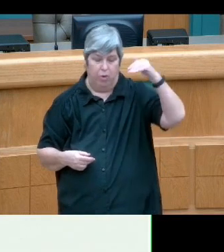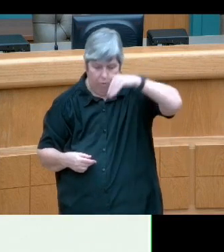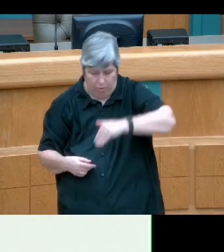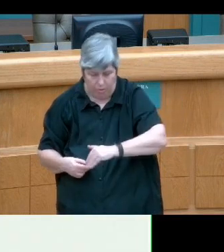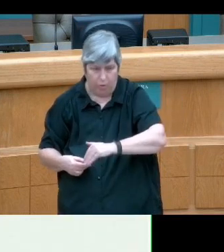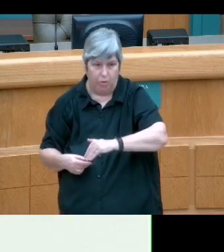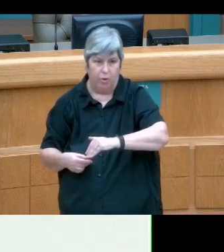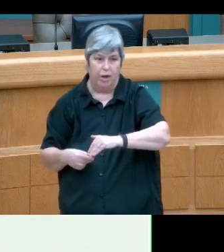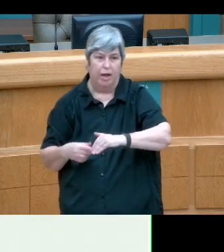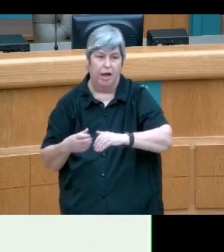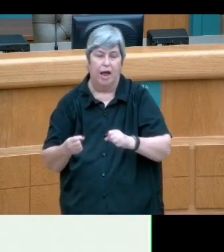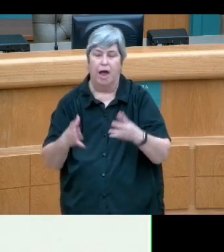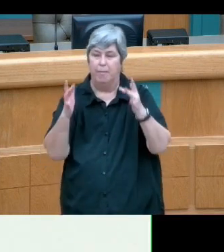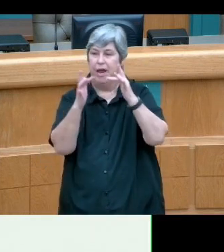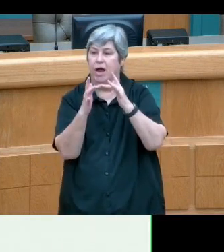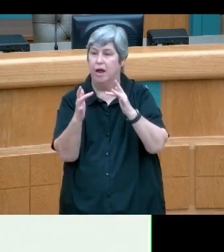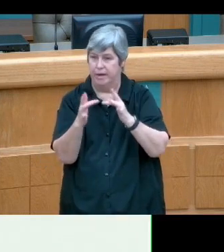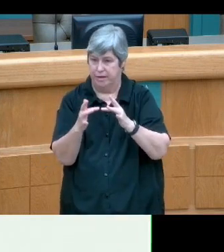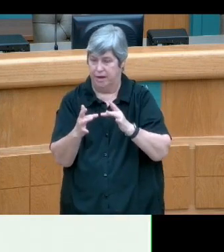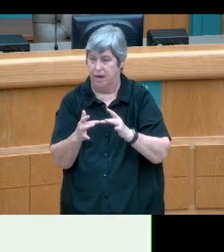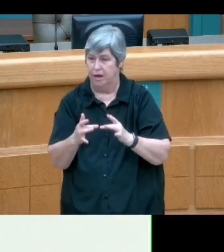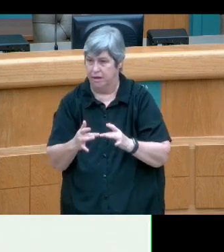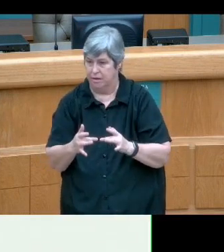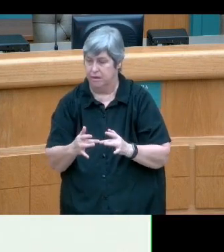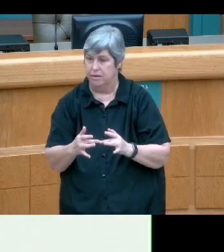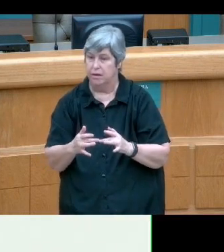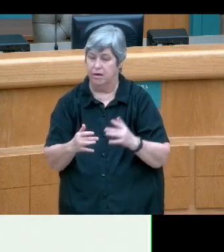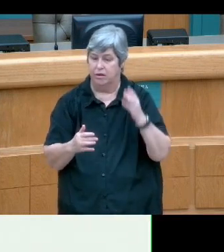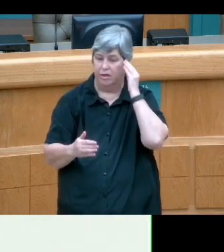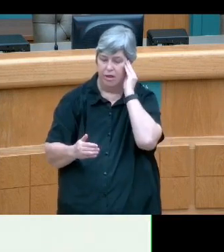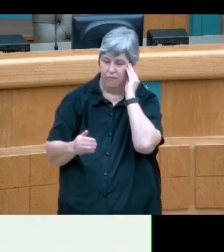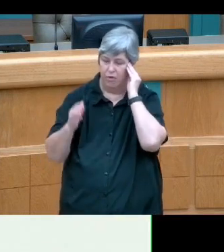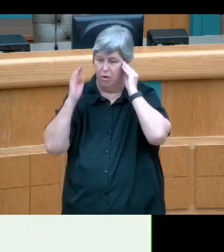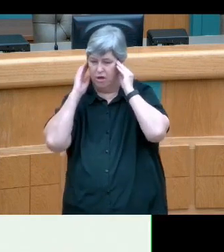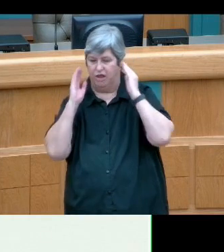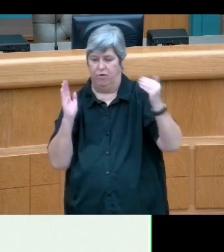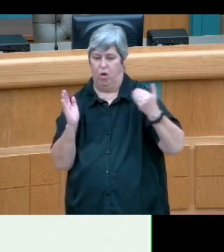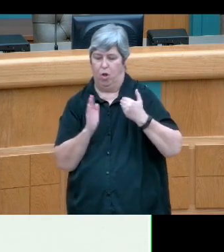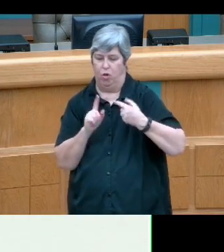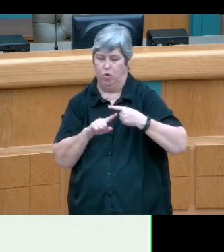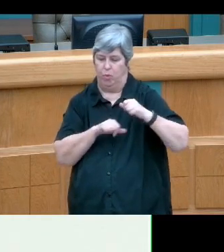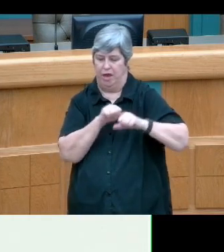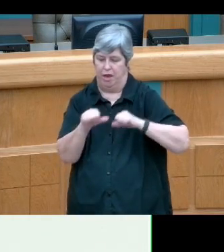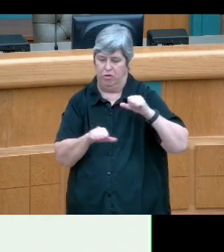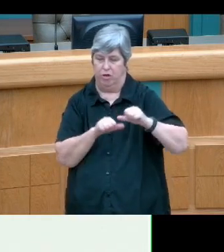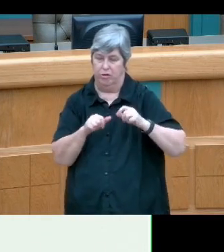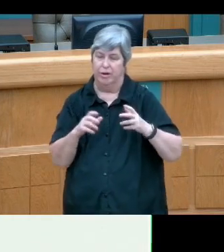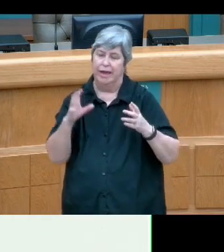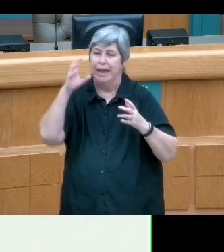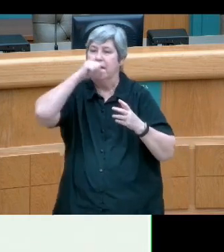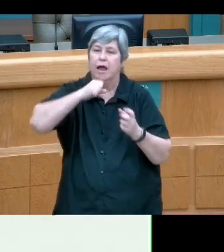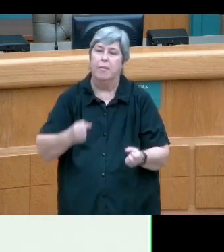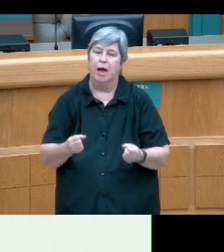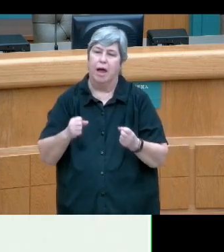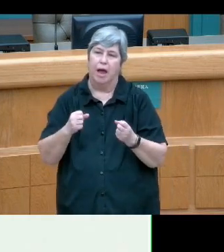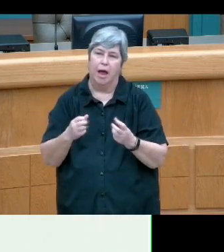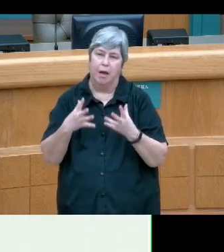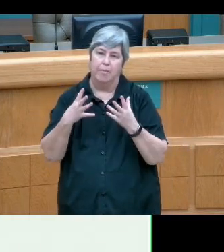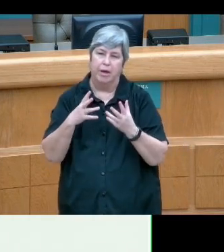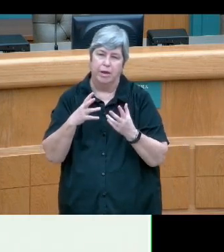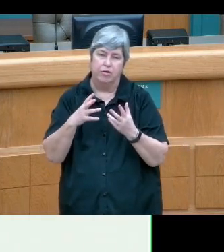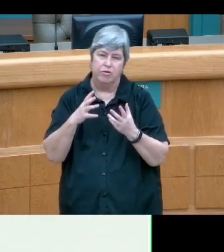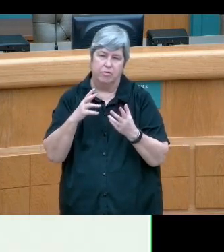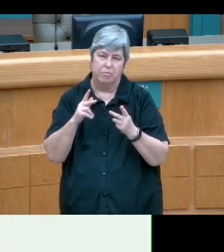rapidly declined on this index, which is, again, it's essentially estimating the probability that two people will